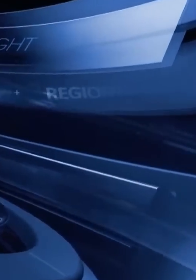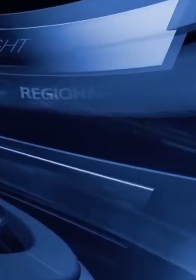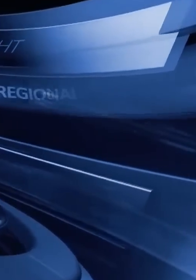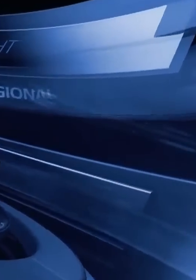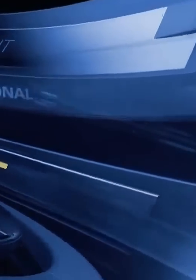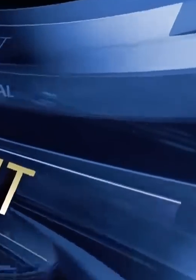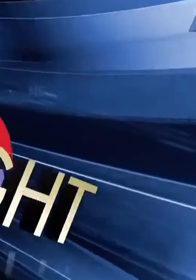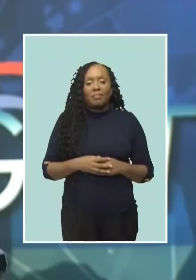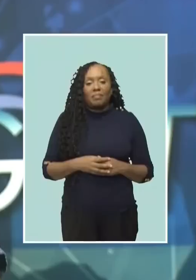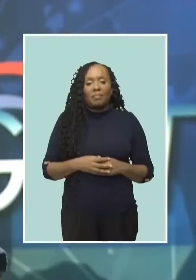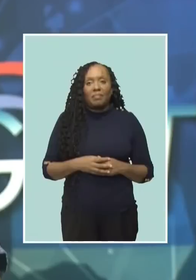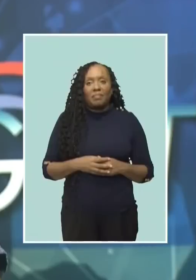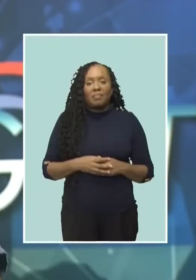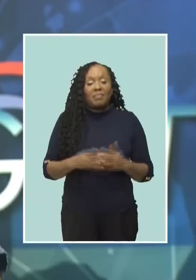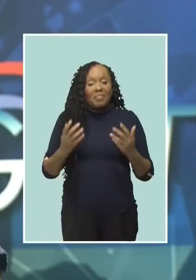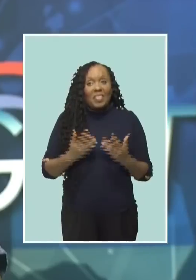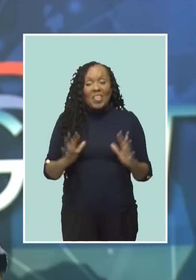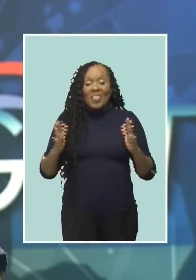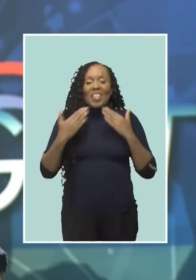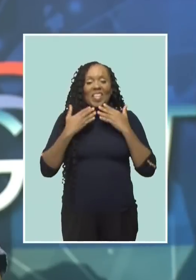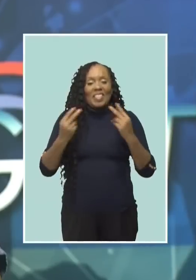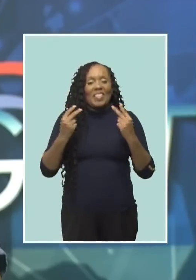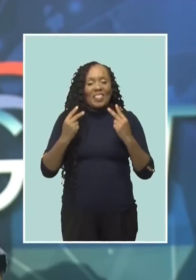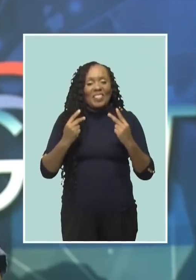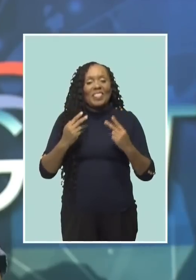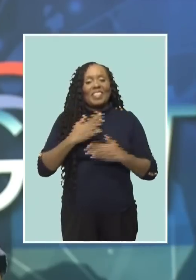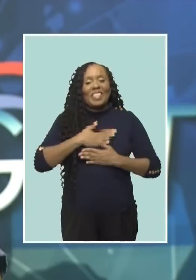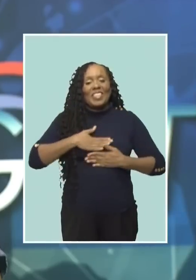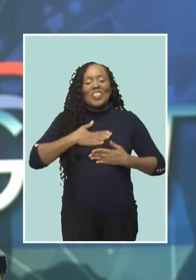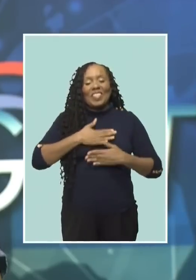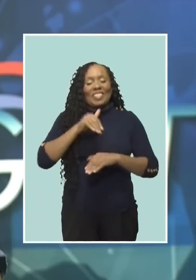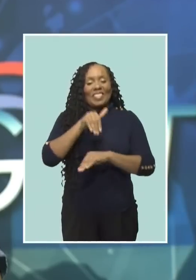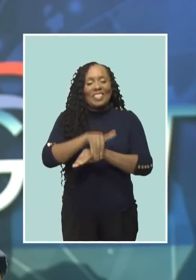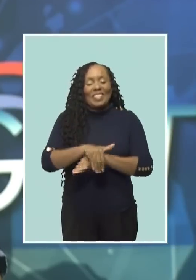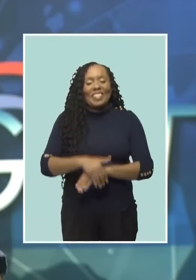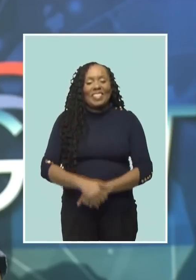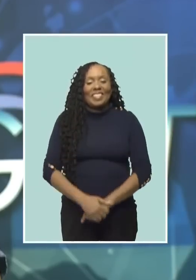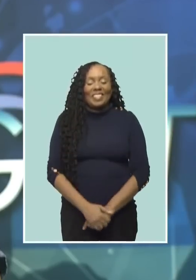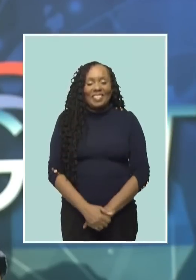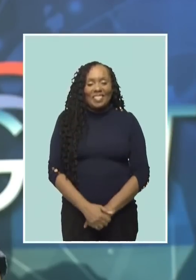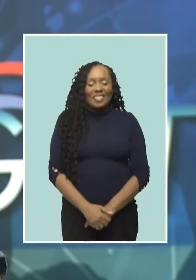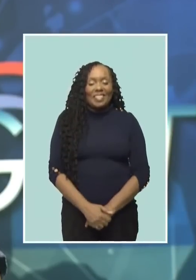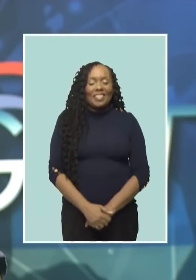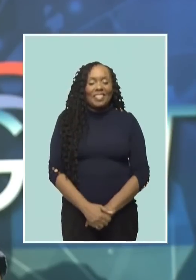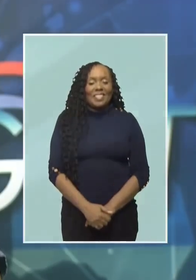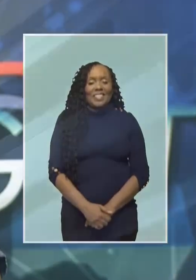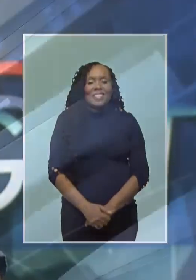That's news. Thanks for viewing. Do enjoy the rest of your evening.